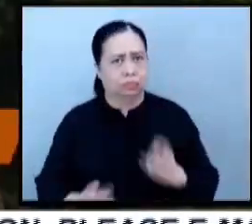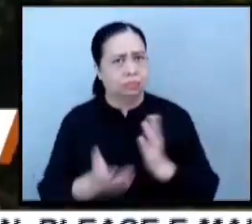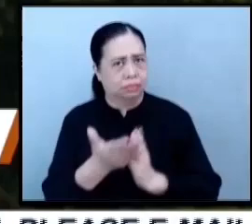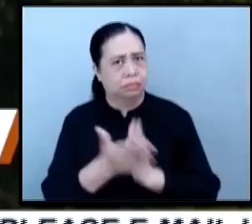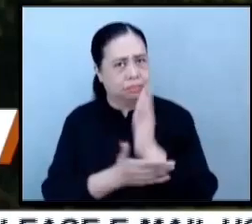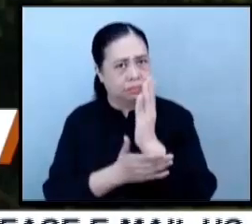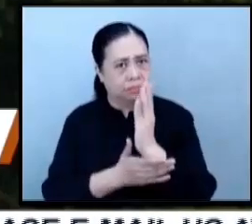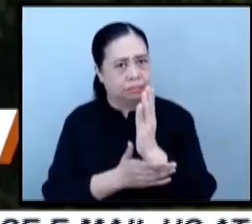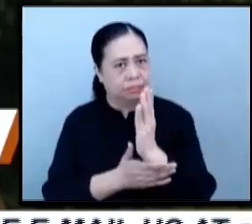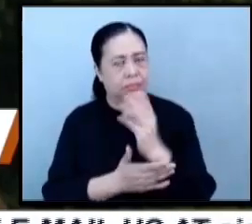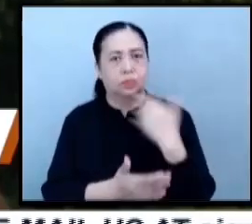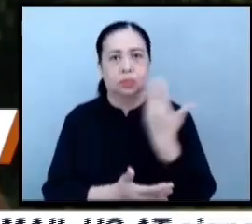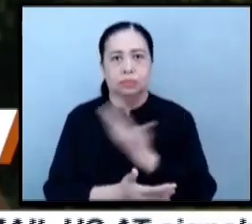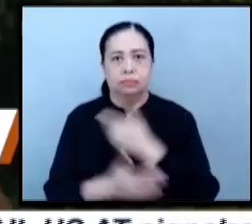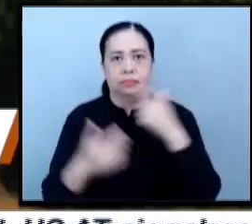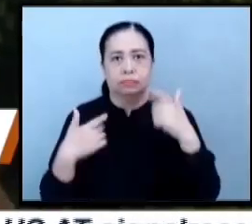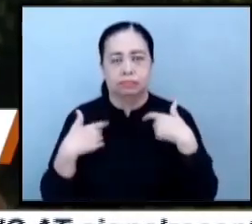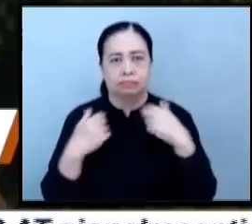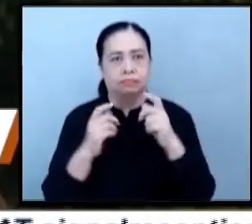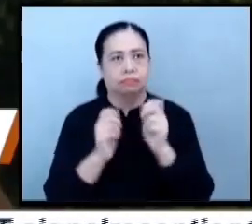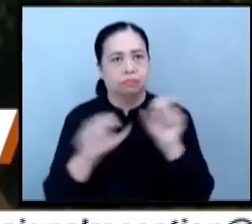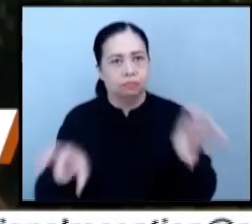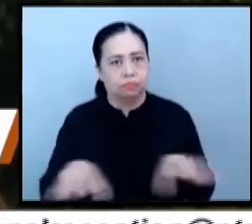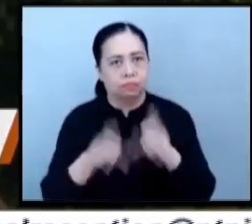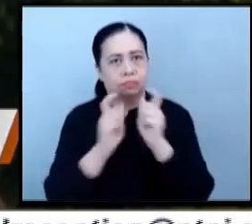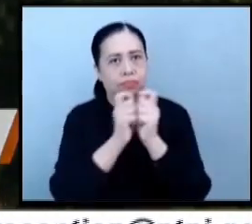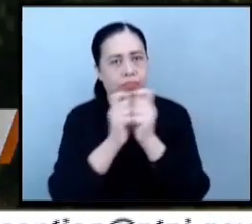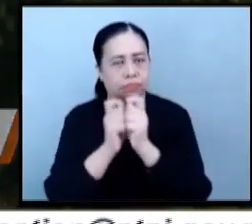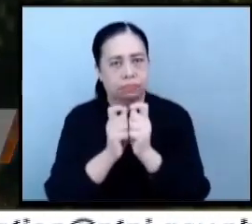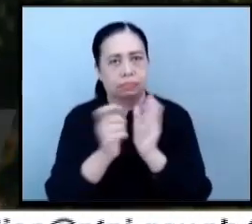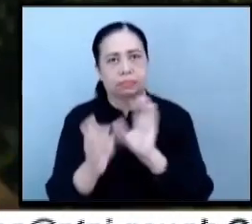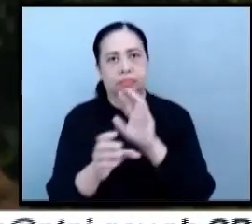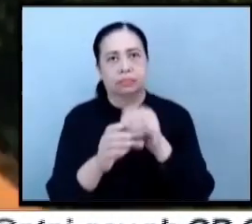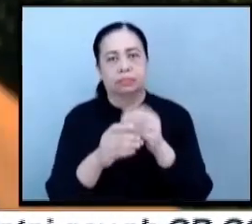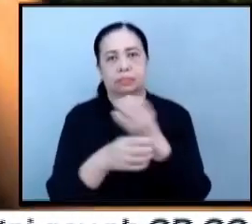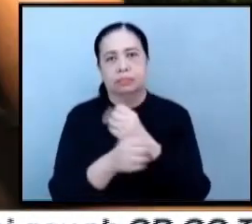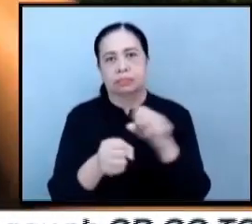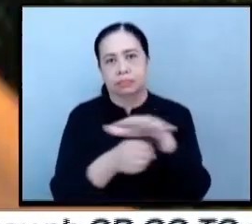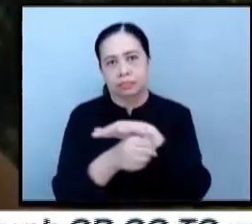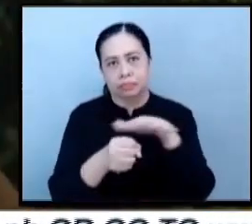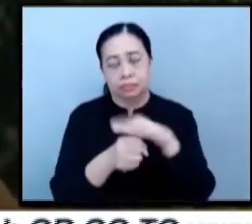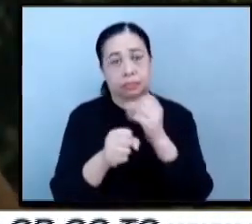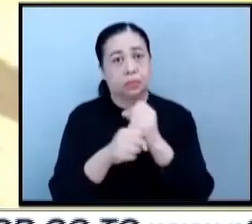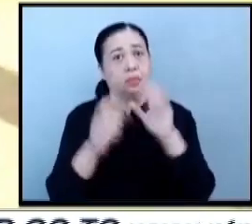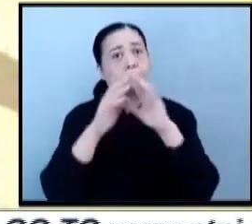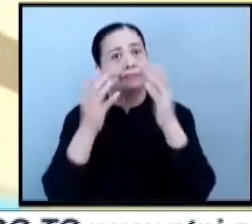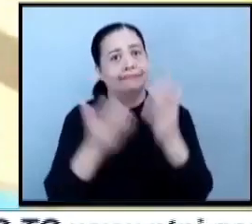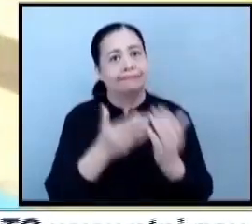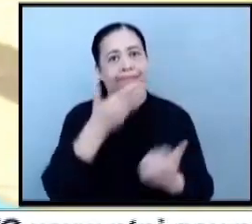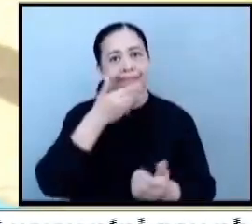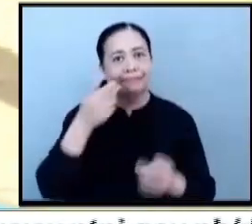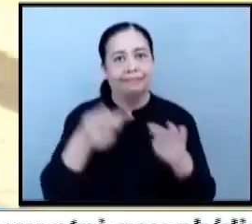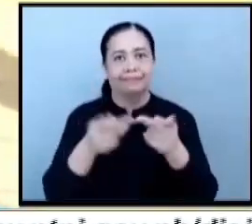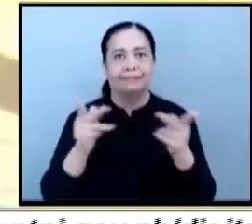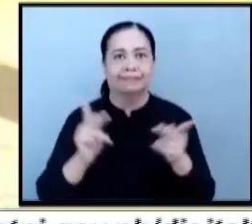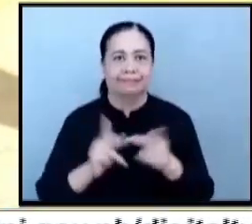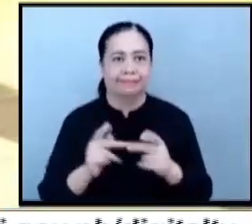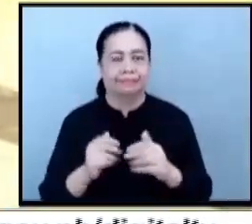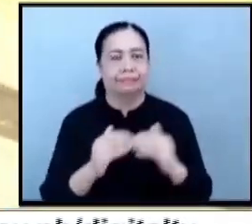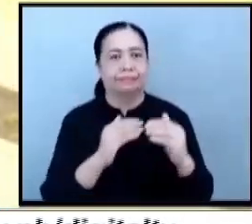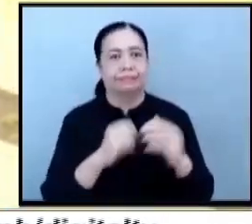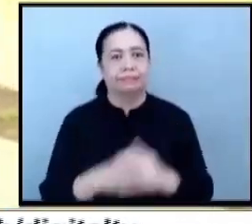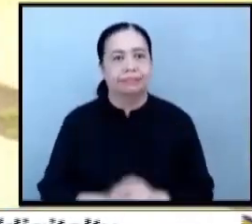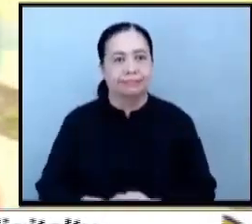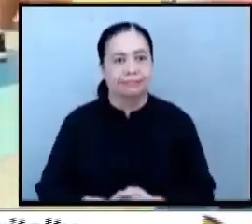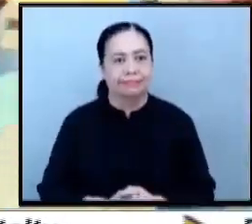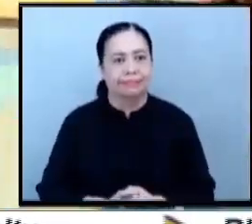that we have to work together to have those inclusive and safe spaces to make our world a better place. Pantay has worked to